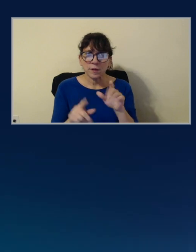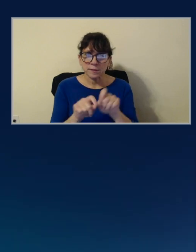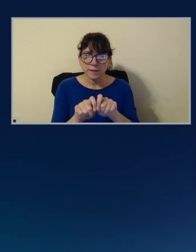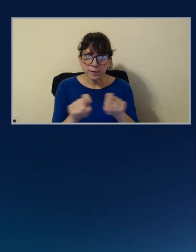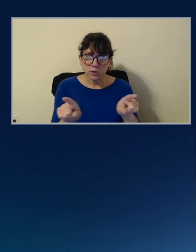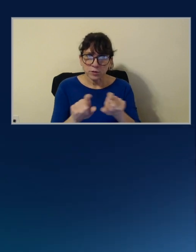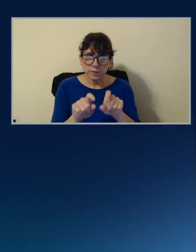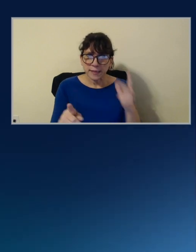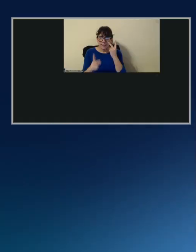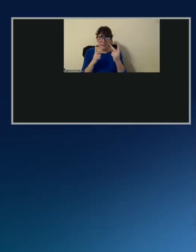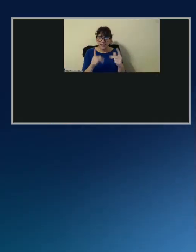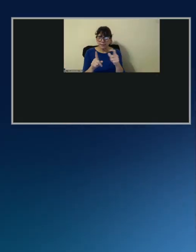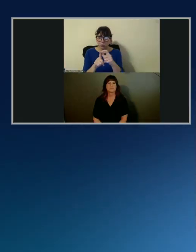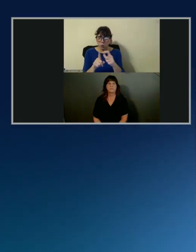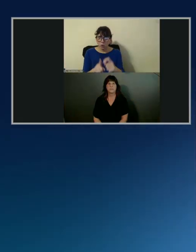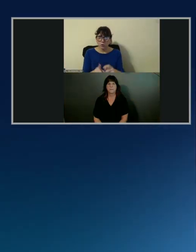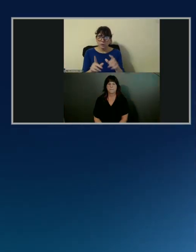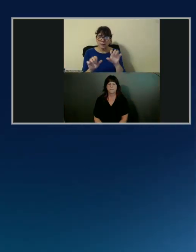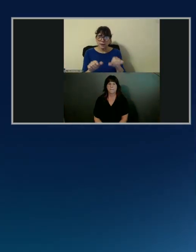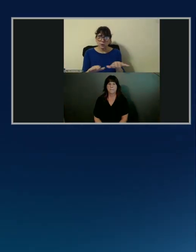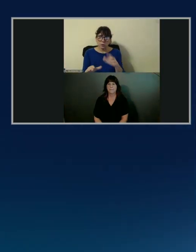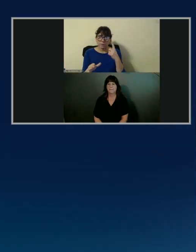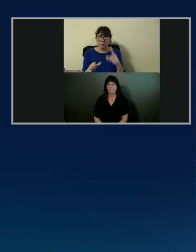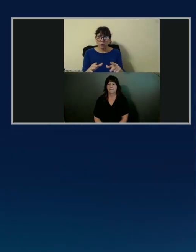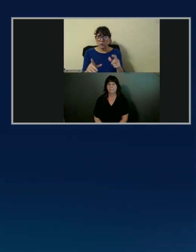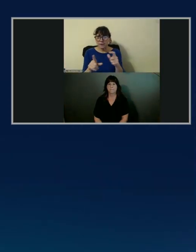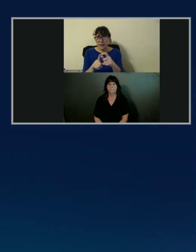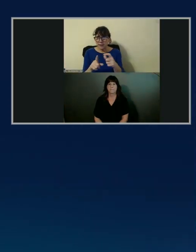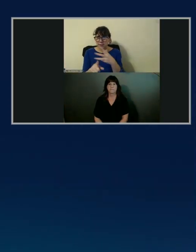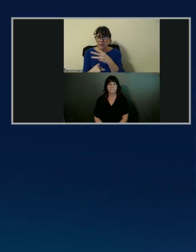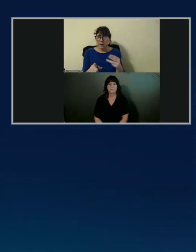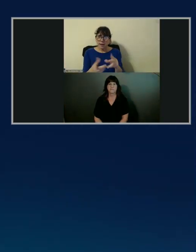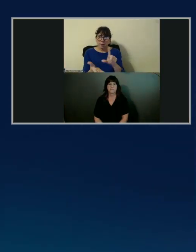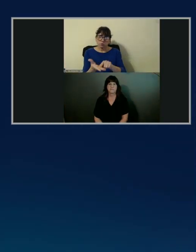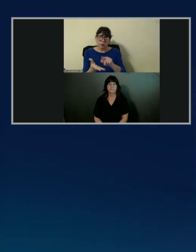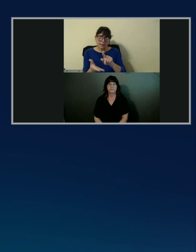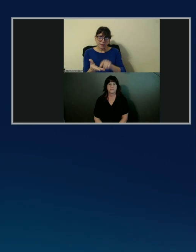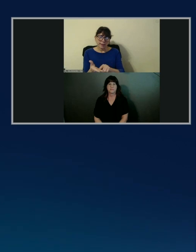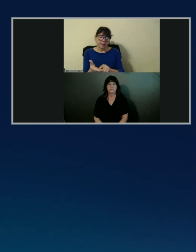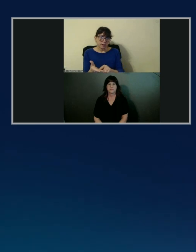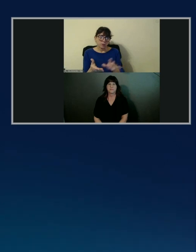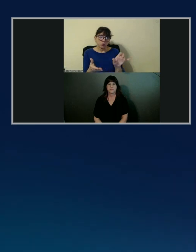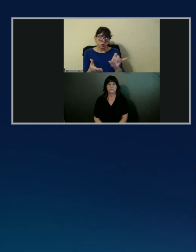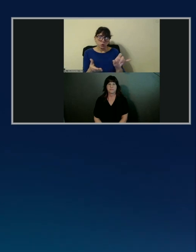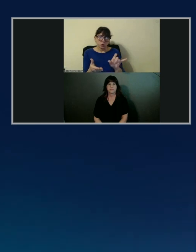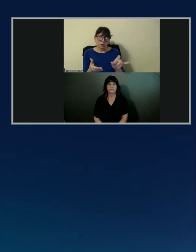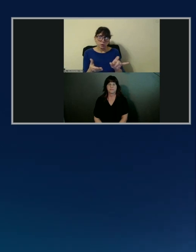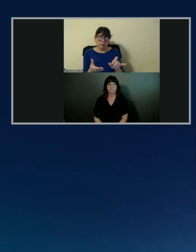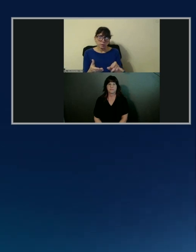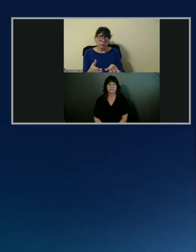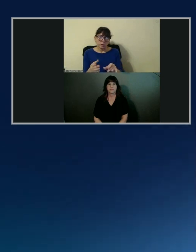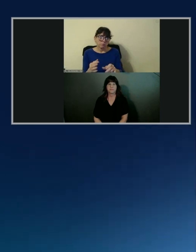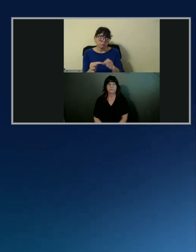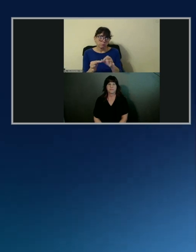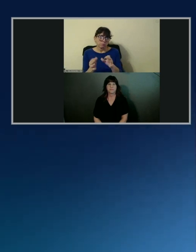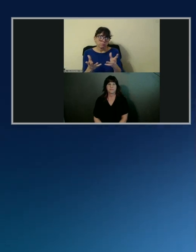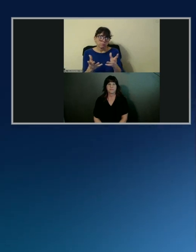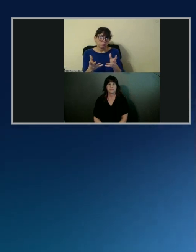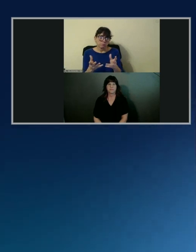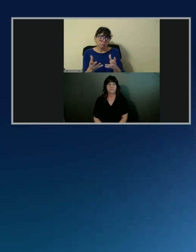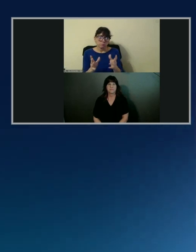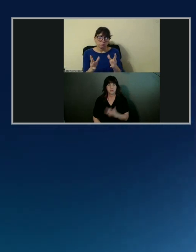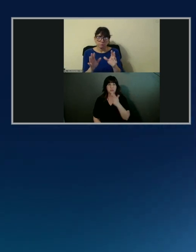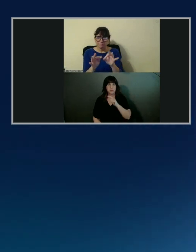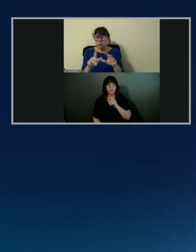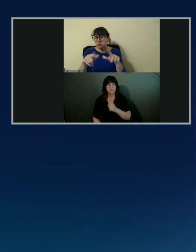basically. So you can do it for text. You can even go as far as printed medium. We all know that. Yeah, you can embed.